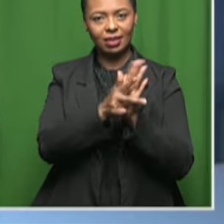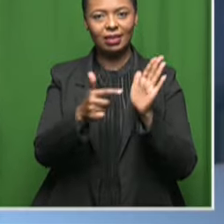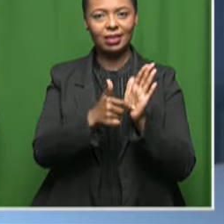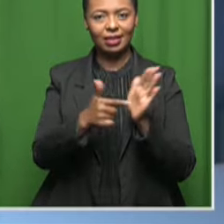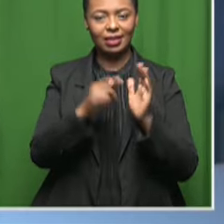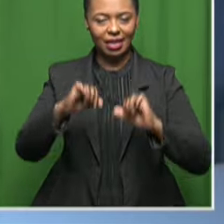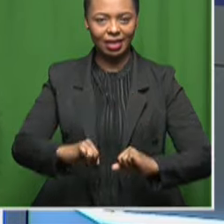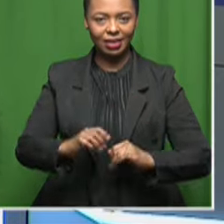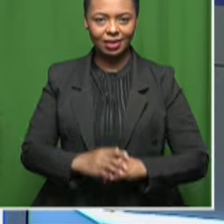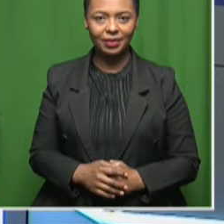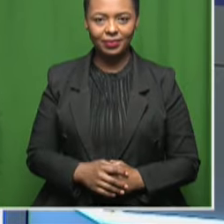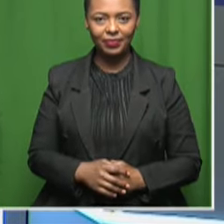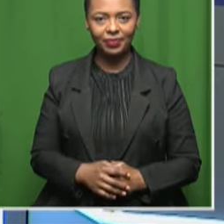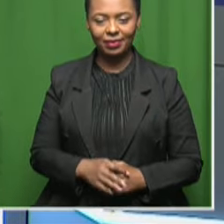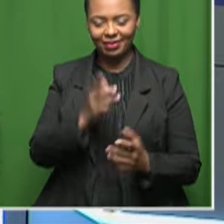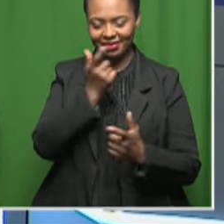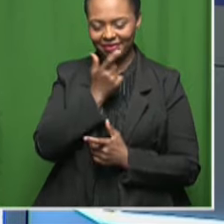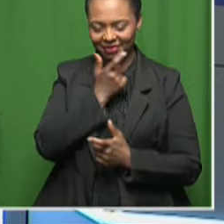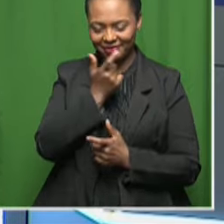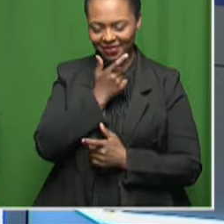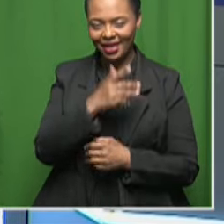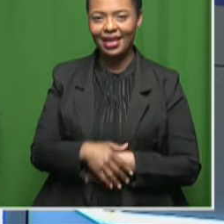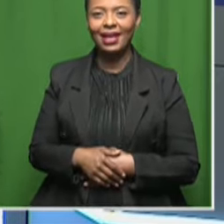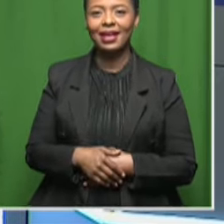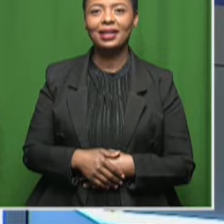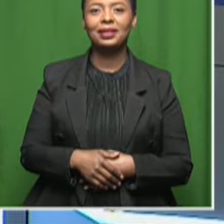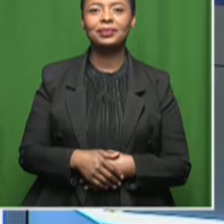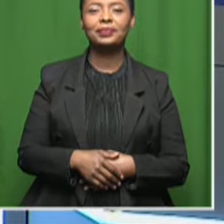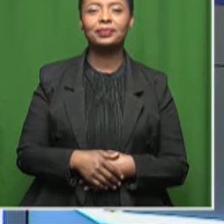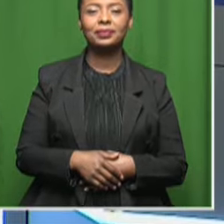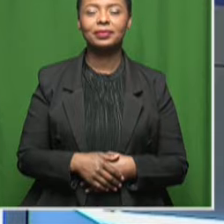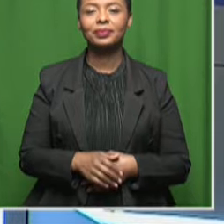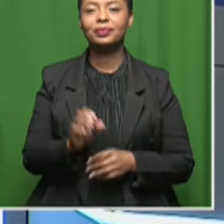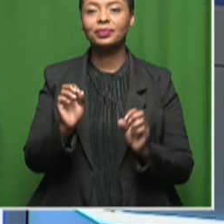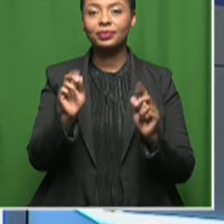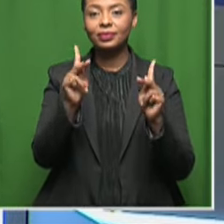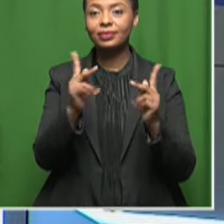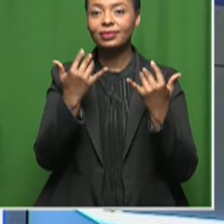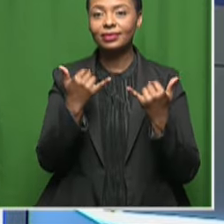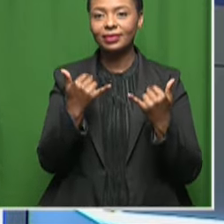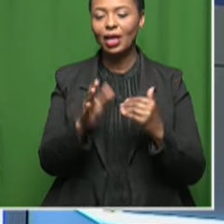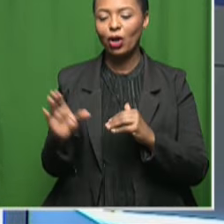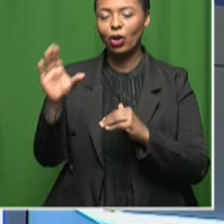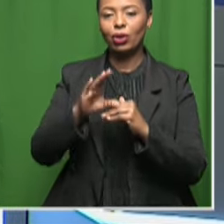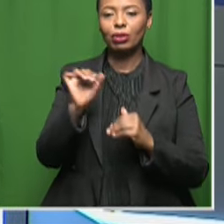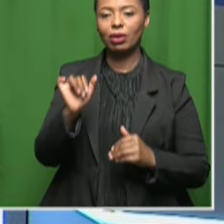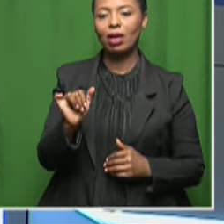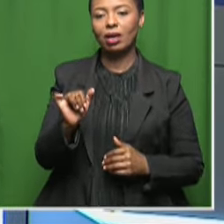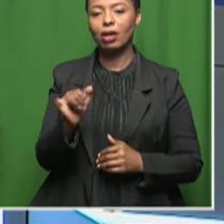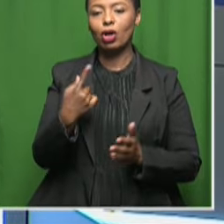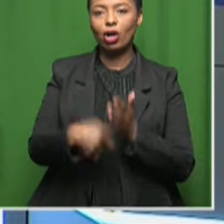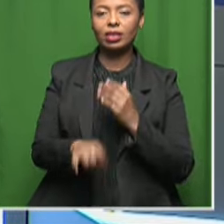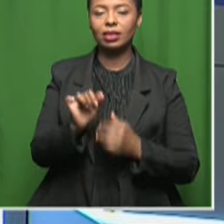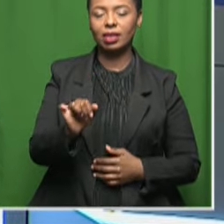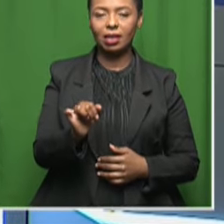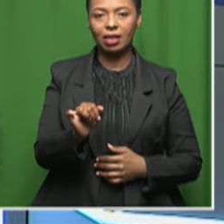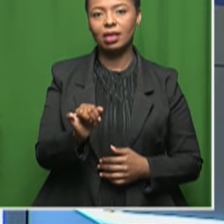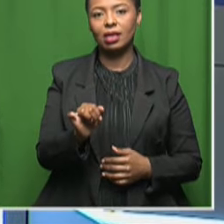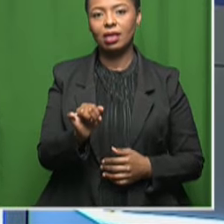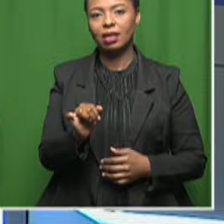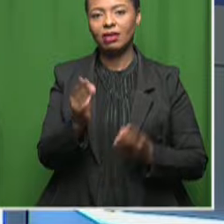declaration. Maybe a final question before Yeah. we let the Deputy Minister go. So the cost of capital is also part of this conversation, and it's also been very much linked to the role of